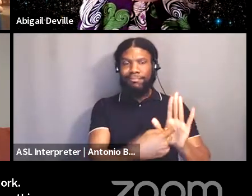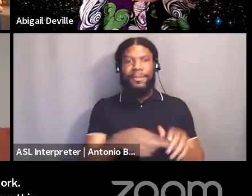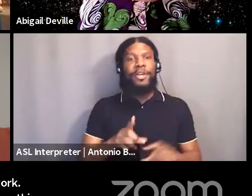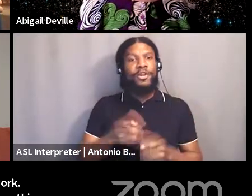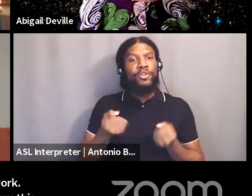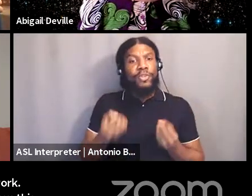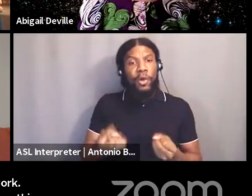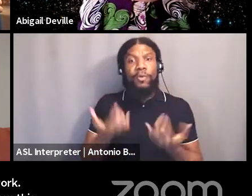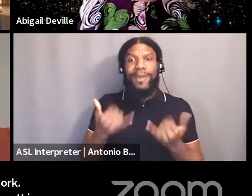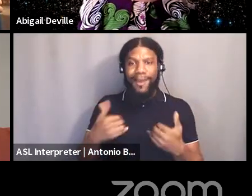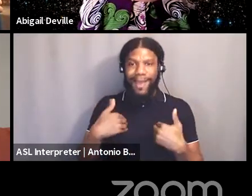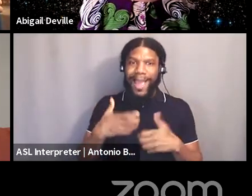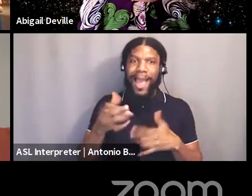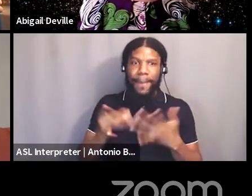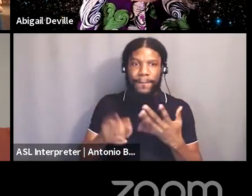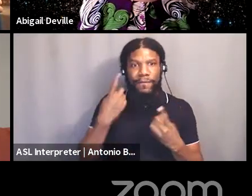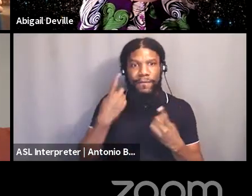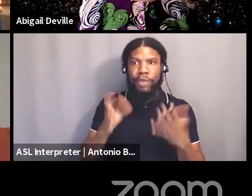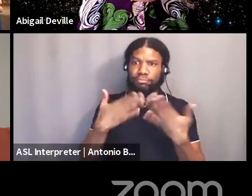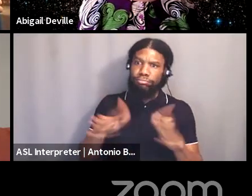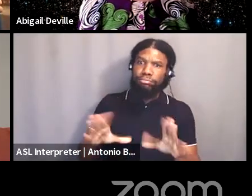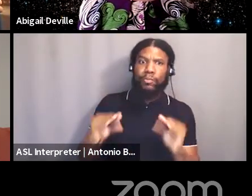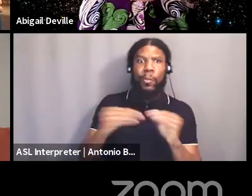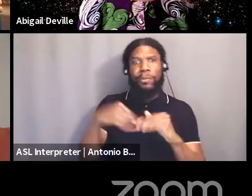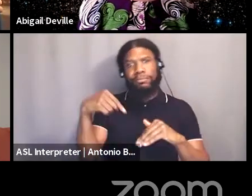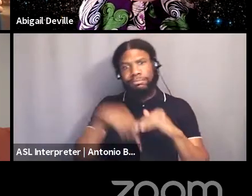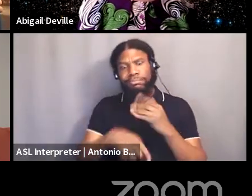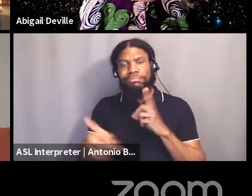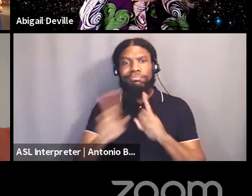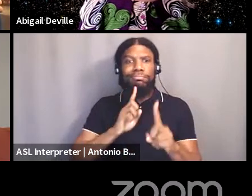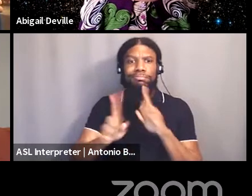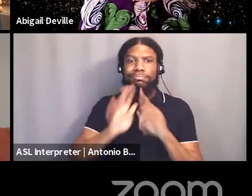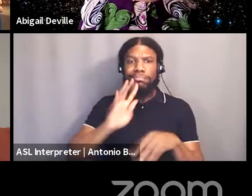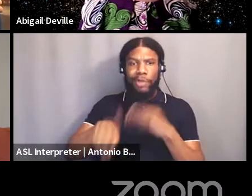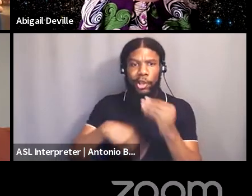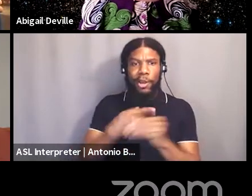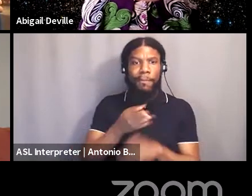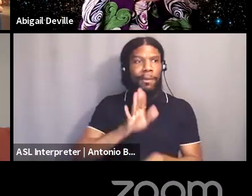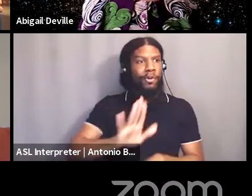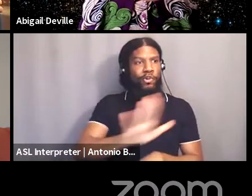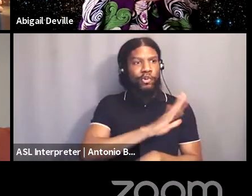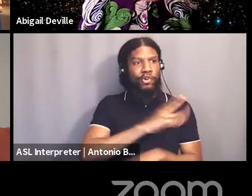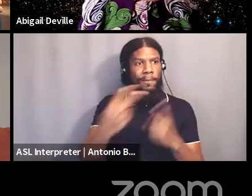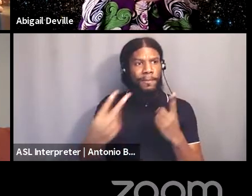option to open a conversation around that, like what are the popular ideas of Britain outside the UK.